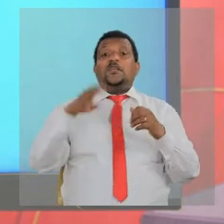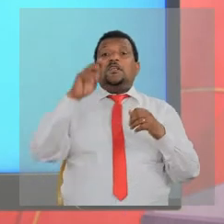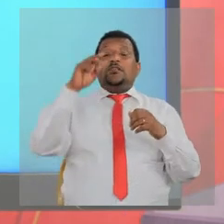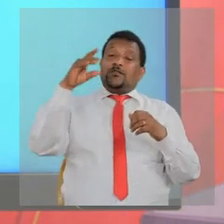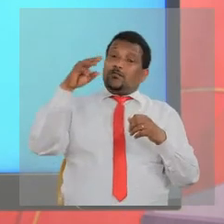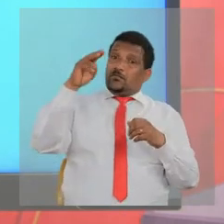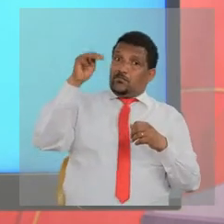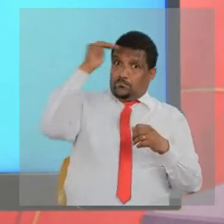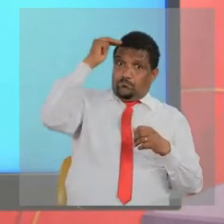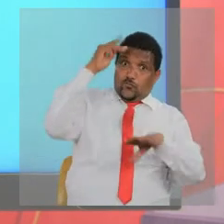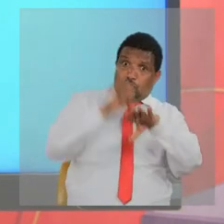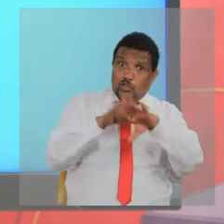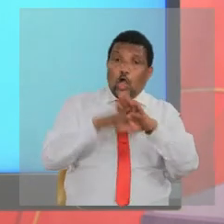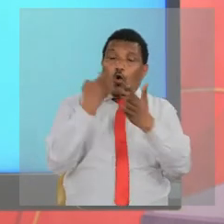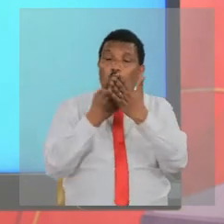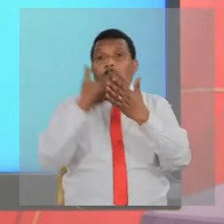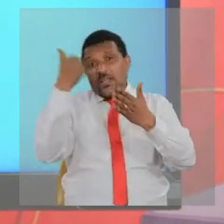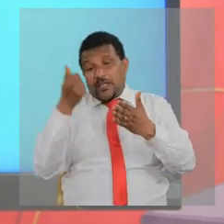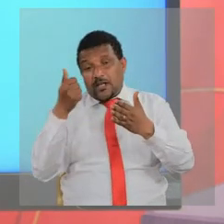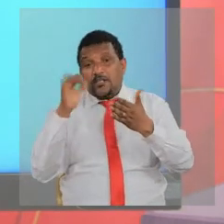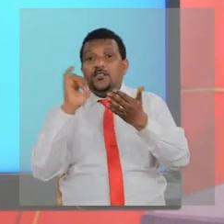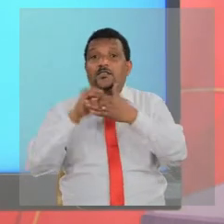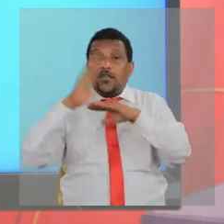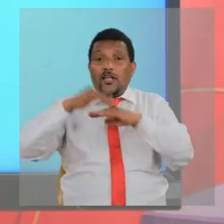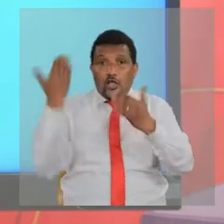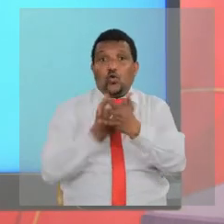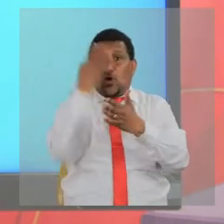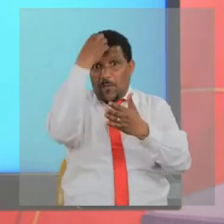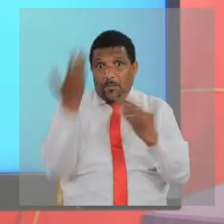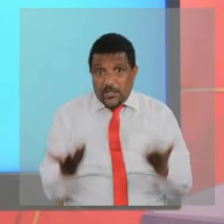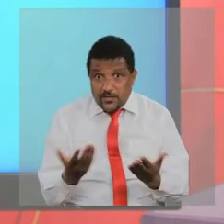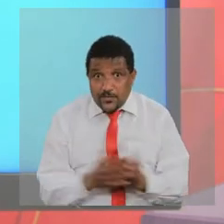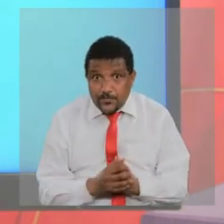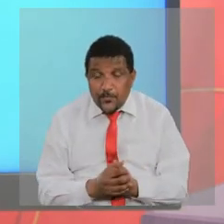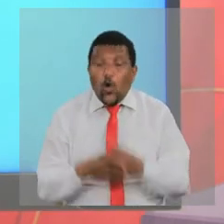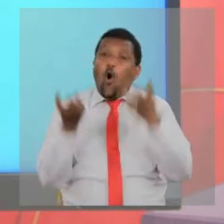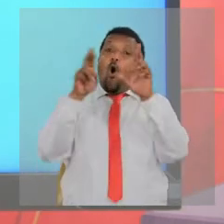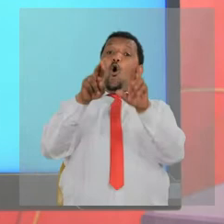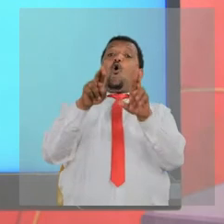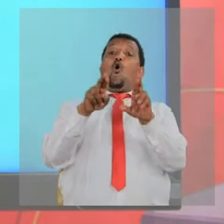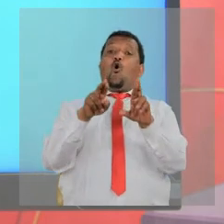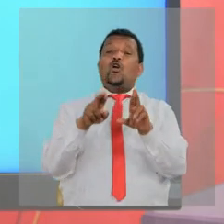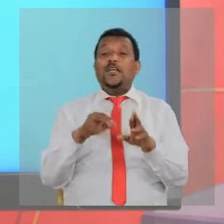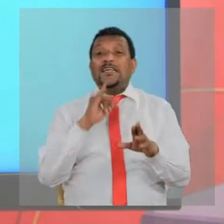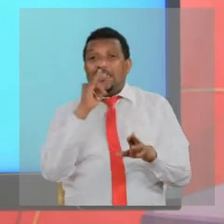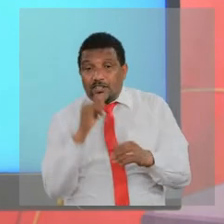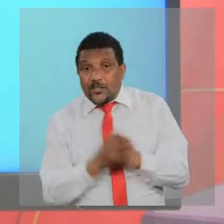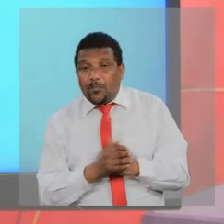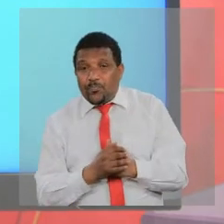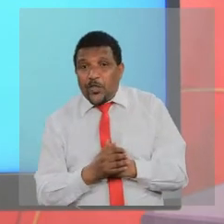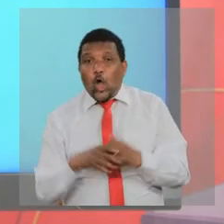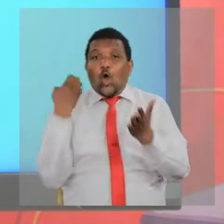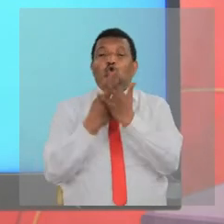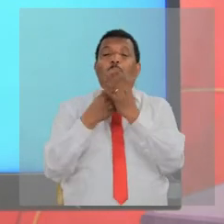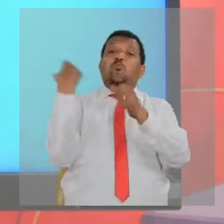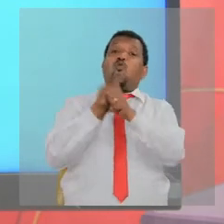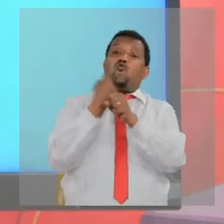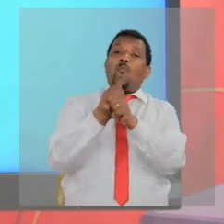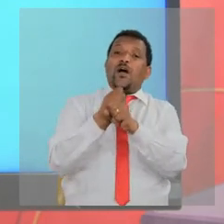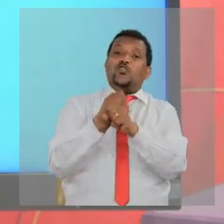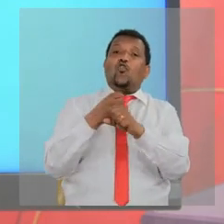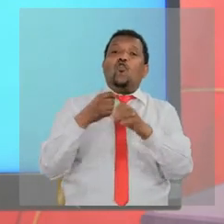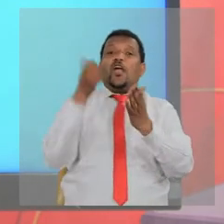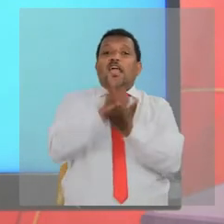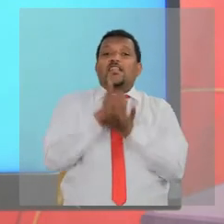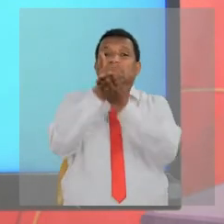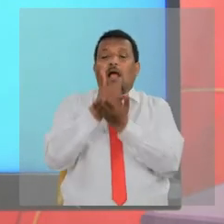regime economic performance is better than the new government? Or is the economic performance of